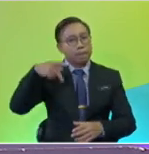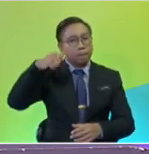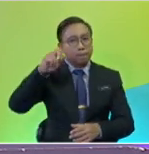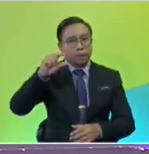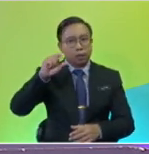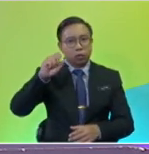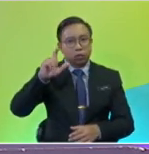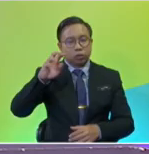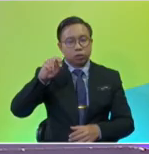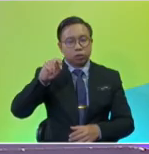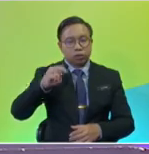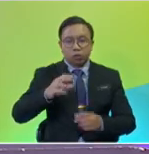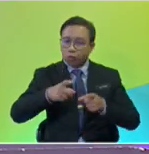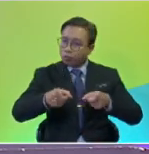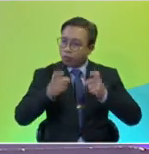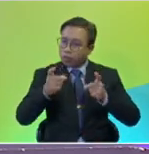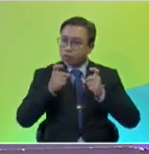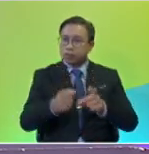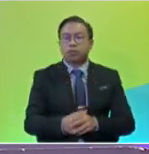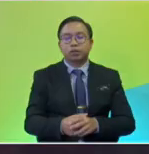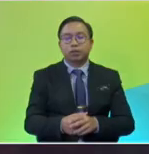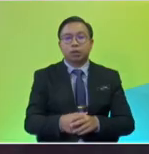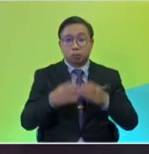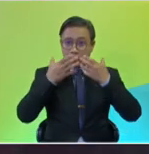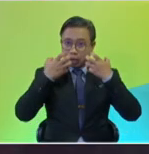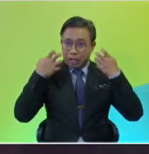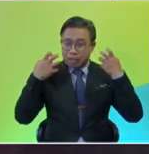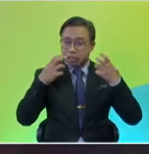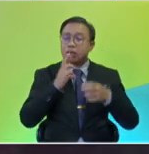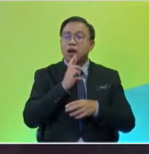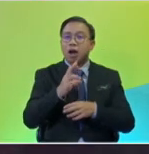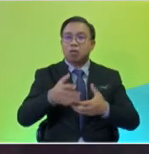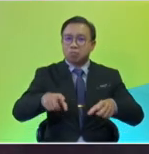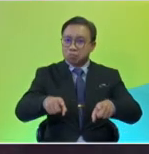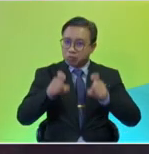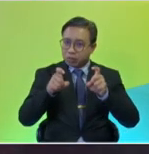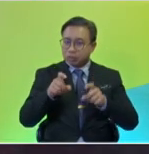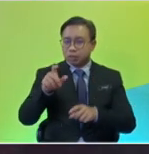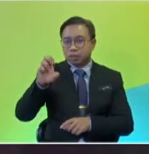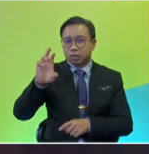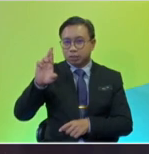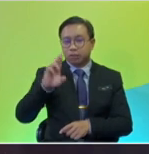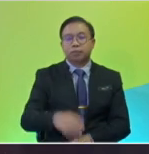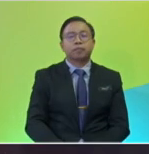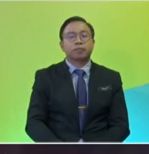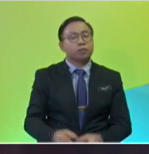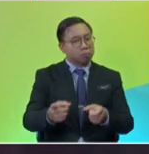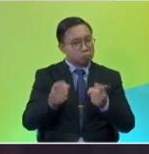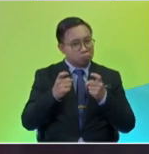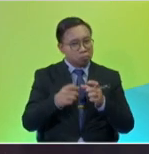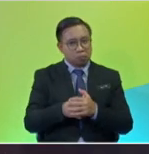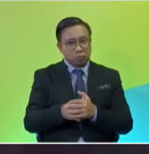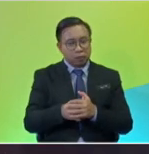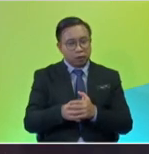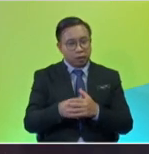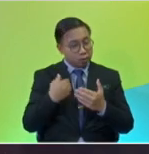but tigers are faster. We're talking about their movement. So yes. Pangolins are fast,